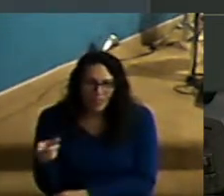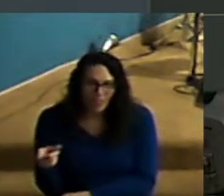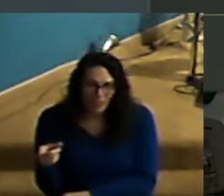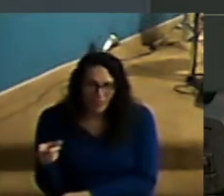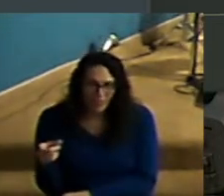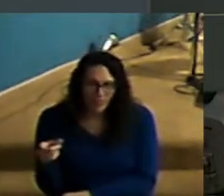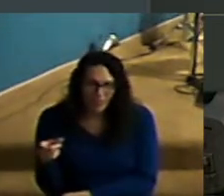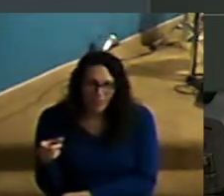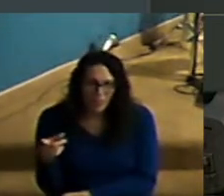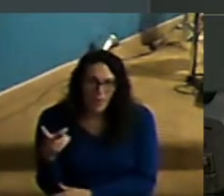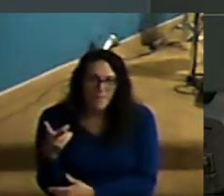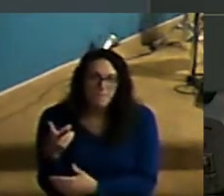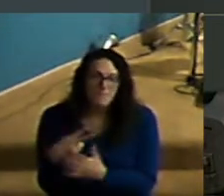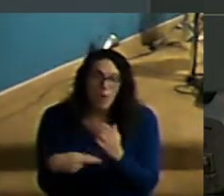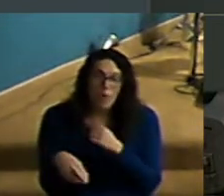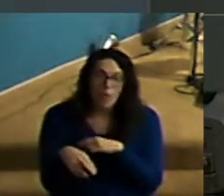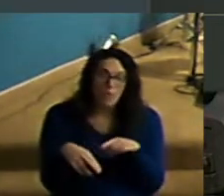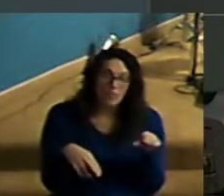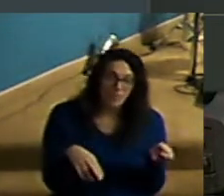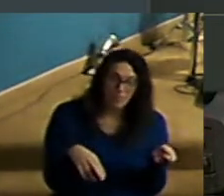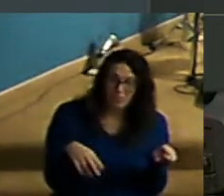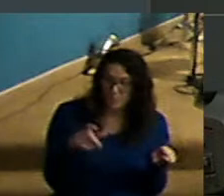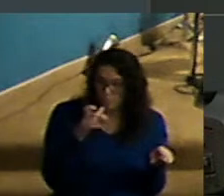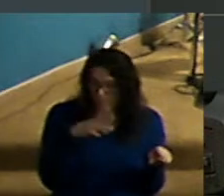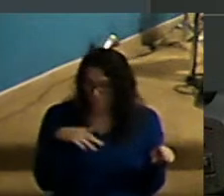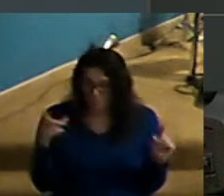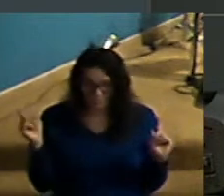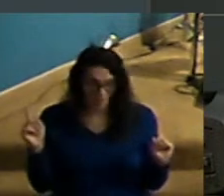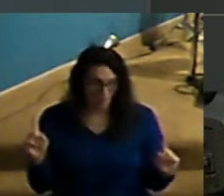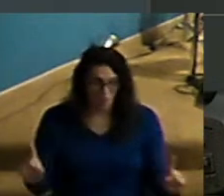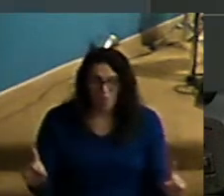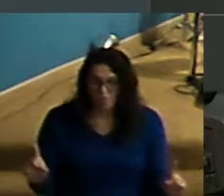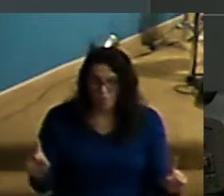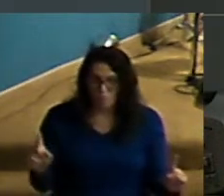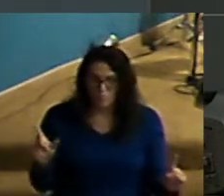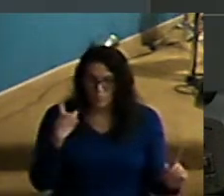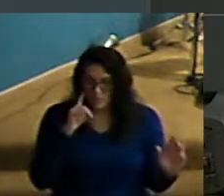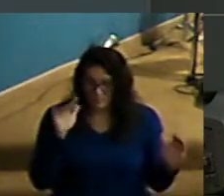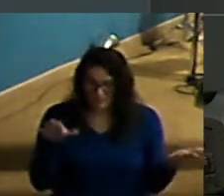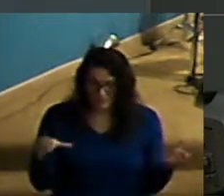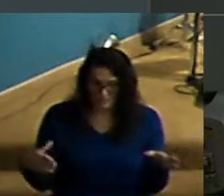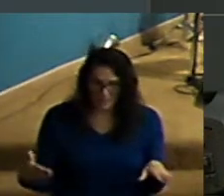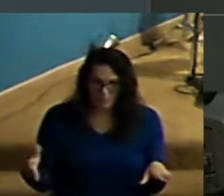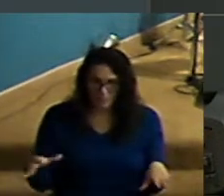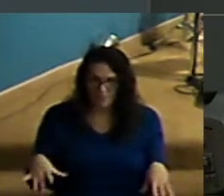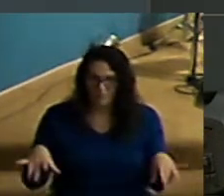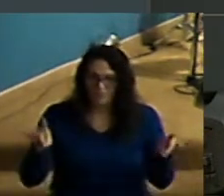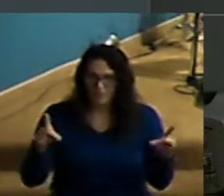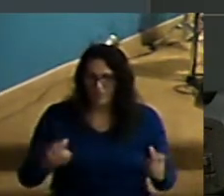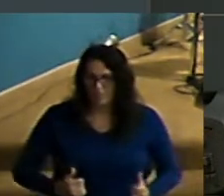Both Darius and the women go expecting death and finding life.